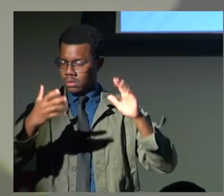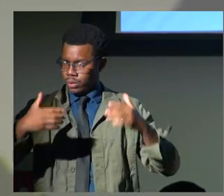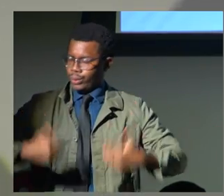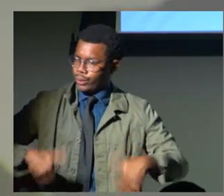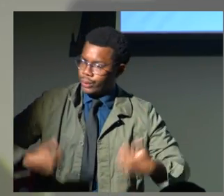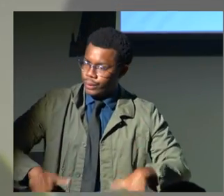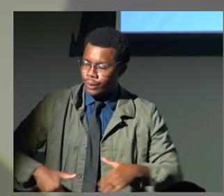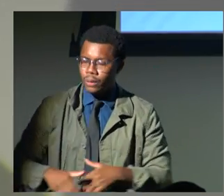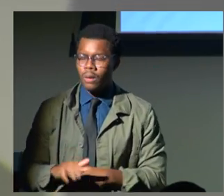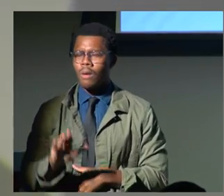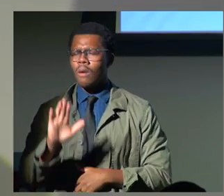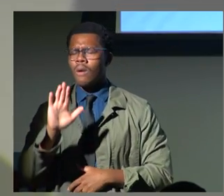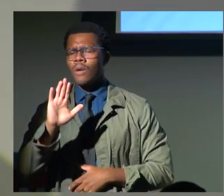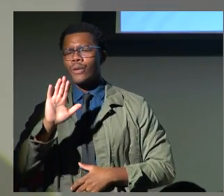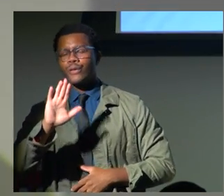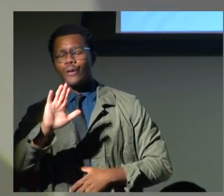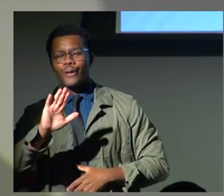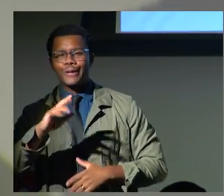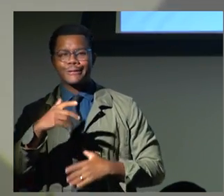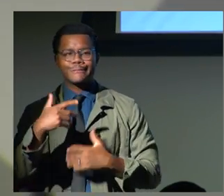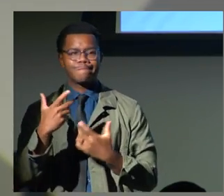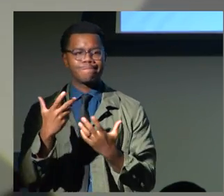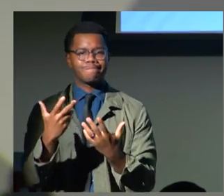your idea of yours,